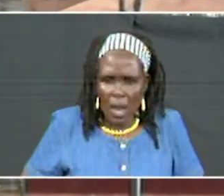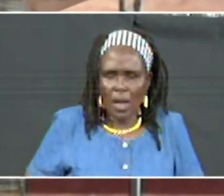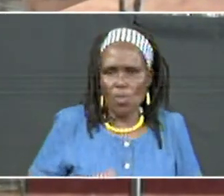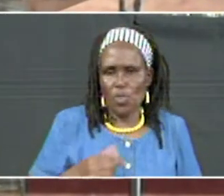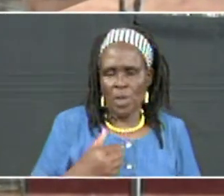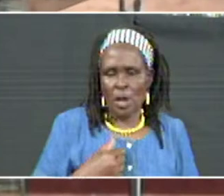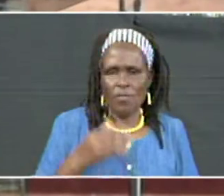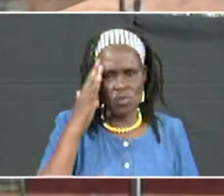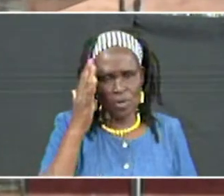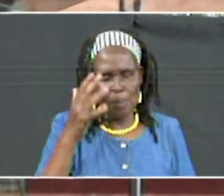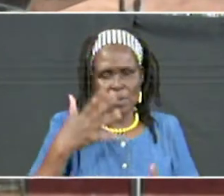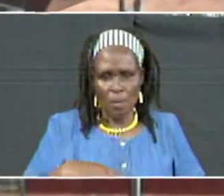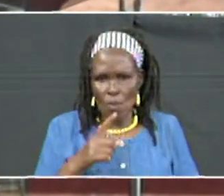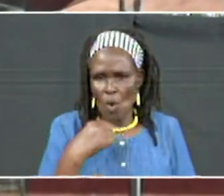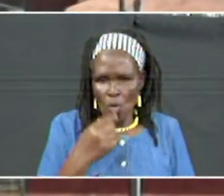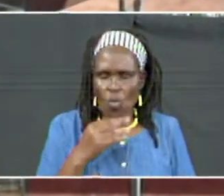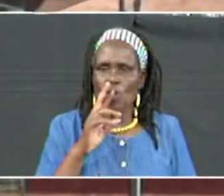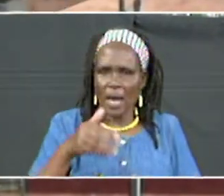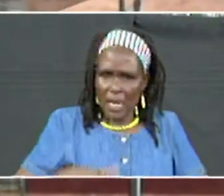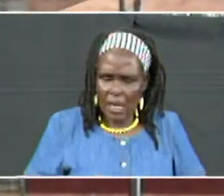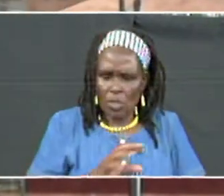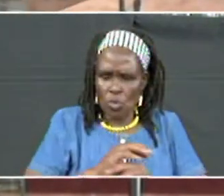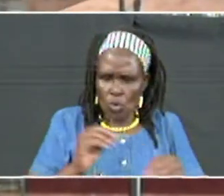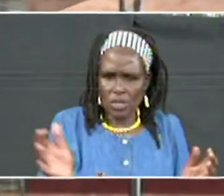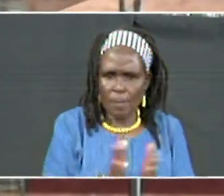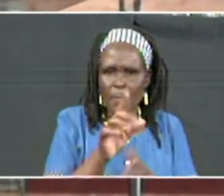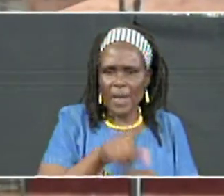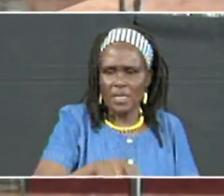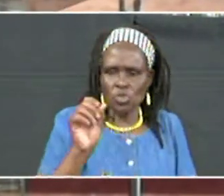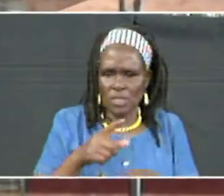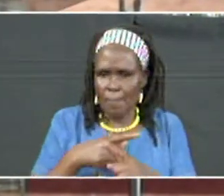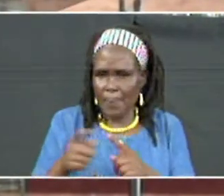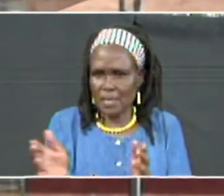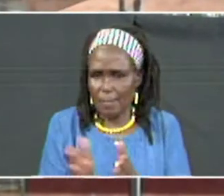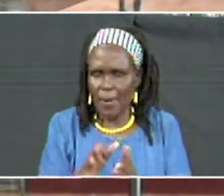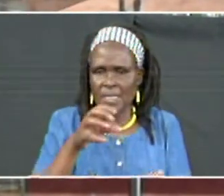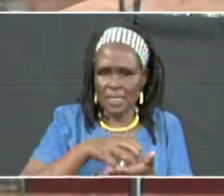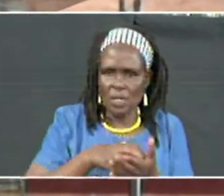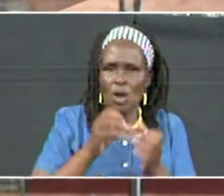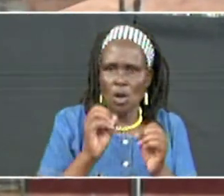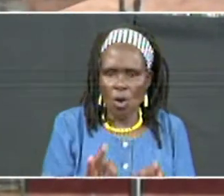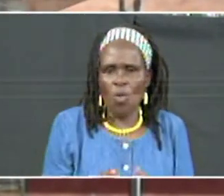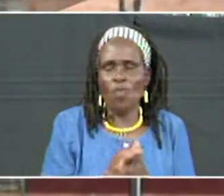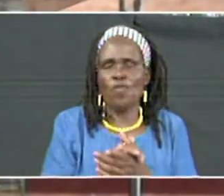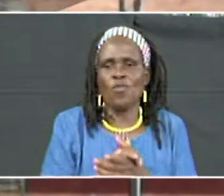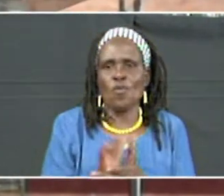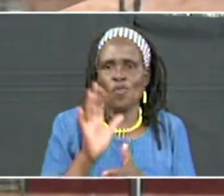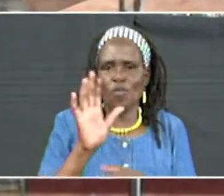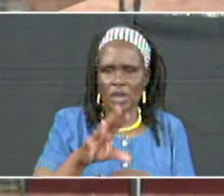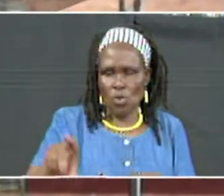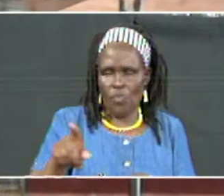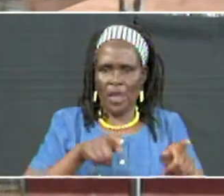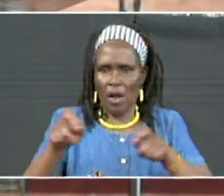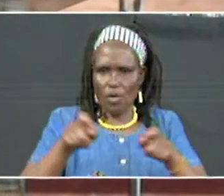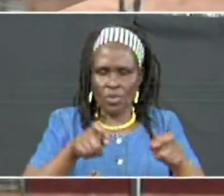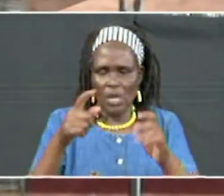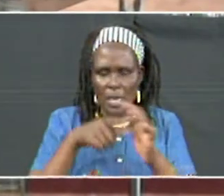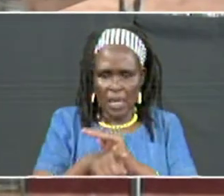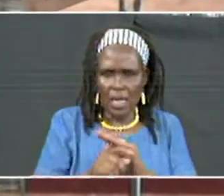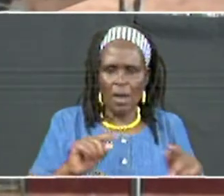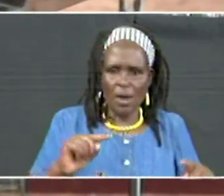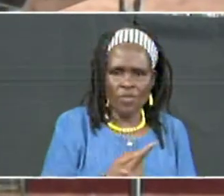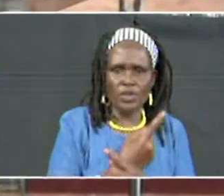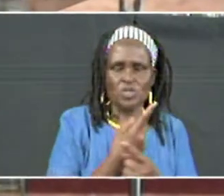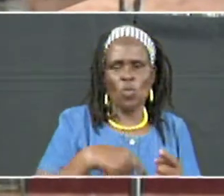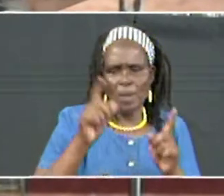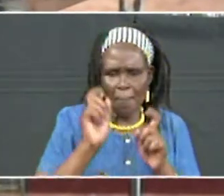go hungry, not by choice, but by circumstances outside of their control. In our affliction, we ought to be